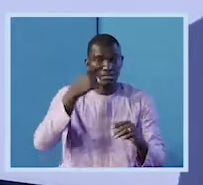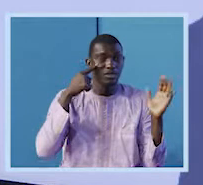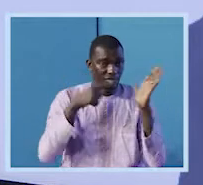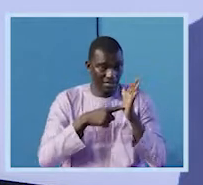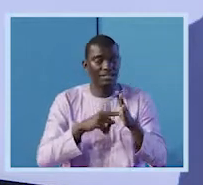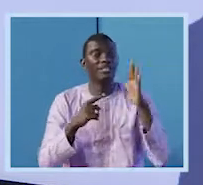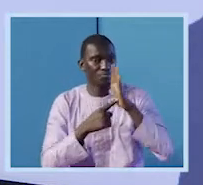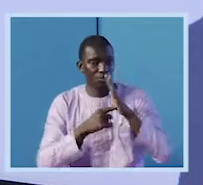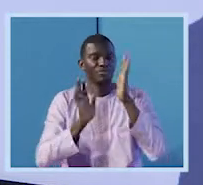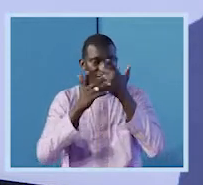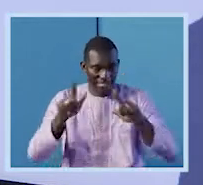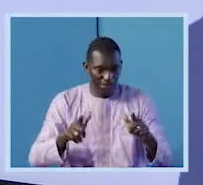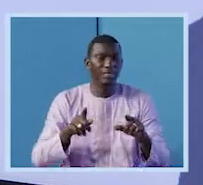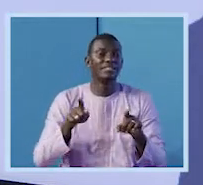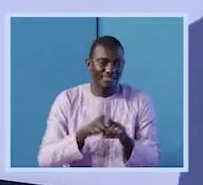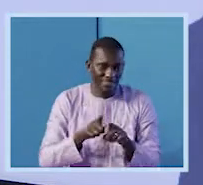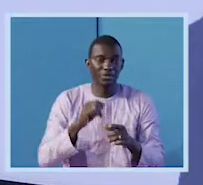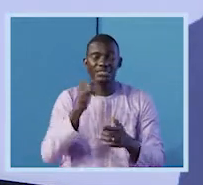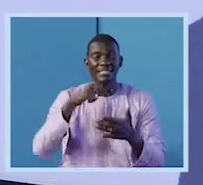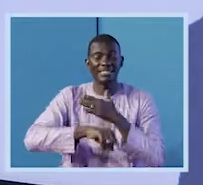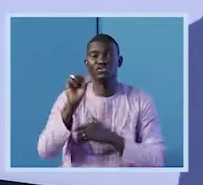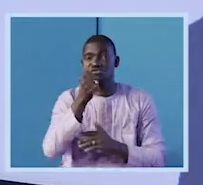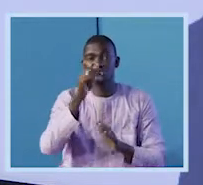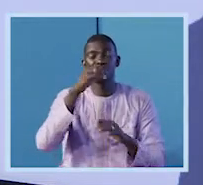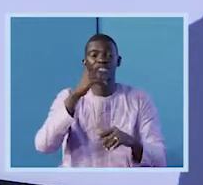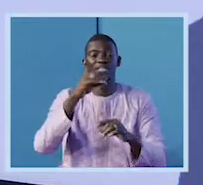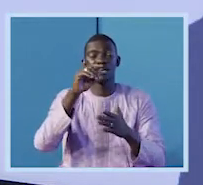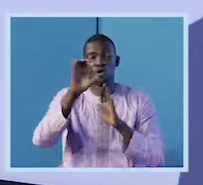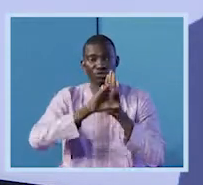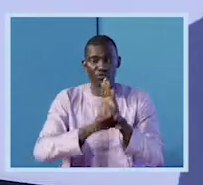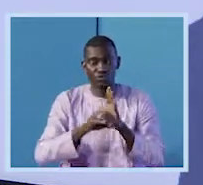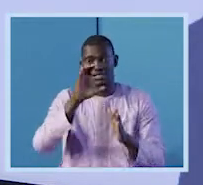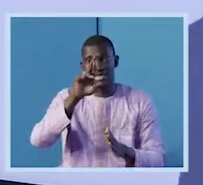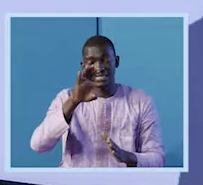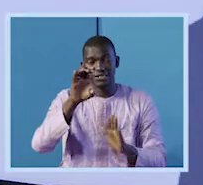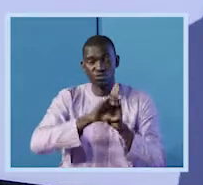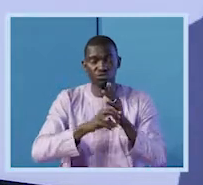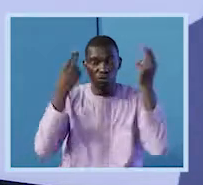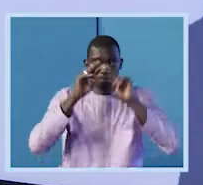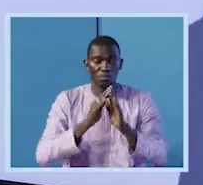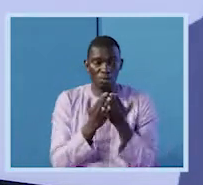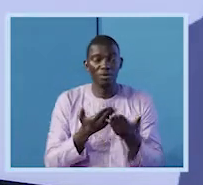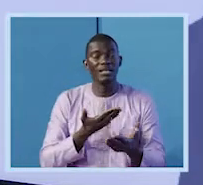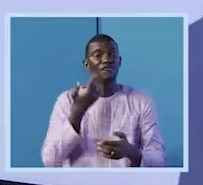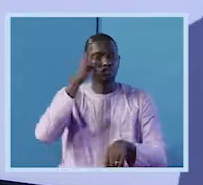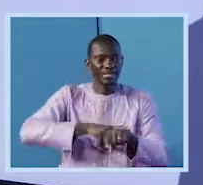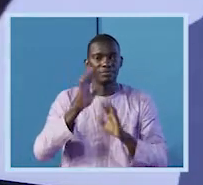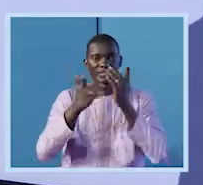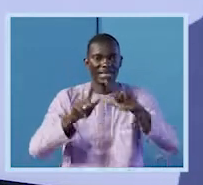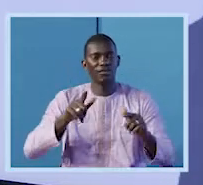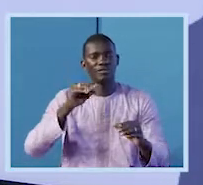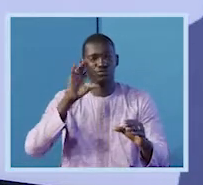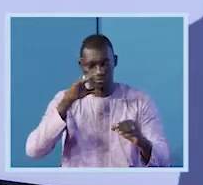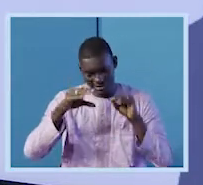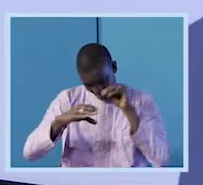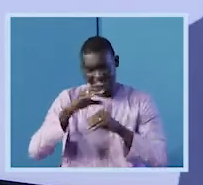recognizing the importance of sign language, because in the draft constitution, for the first time in the history of the Gambia, sign language is mentioned